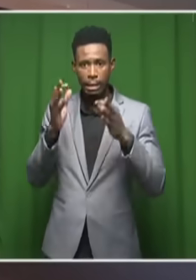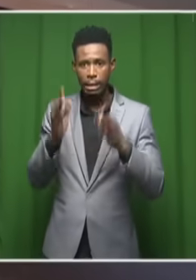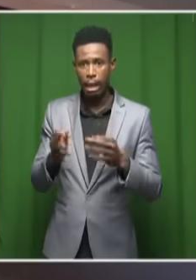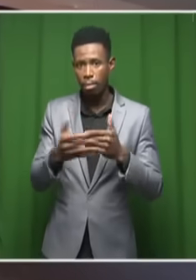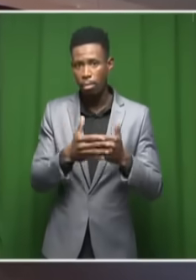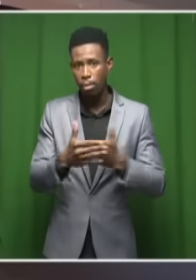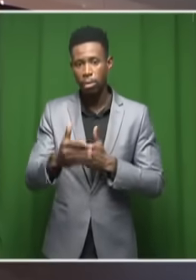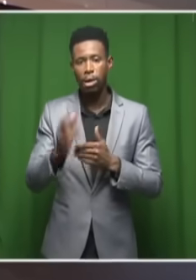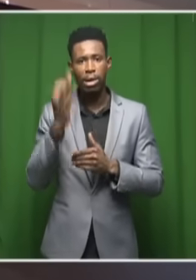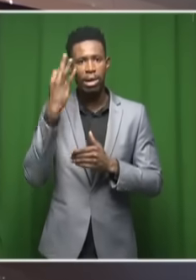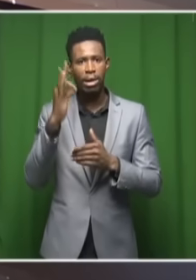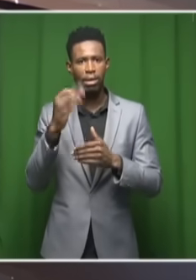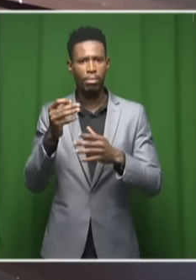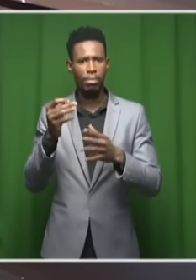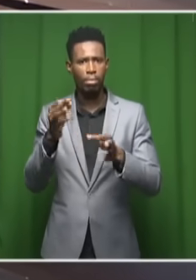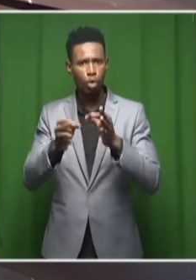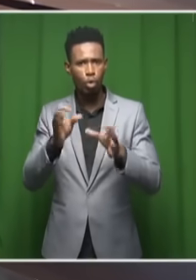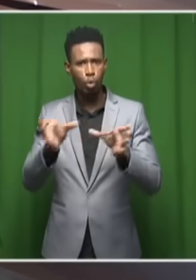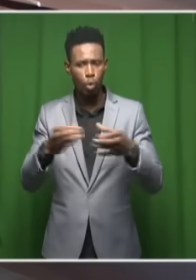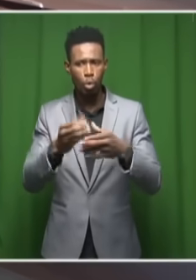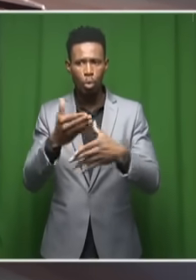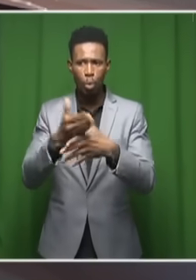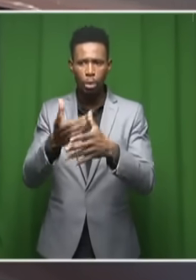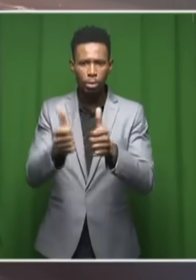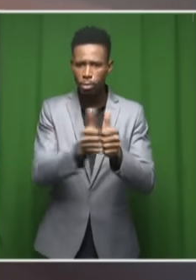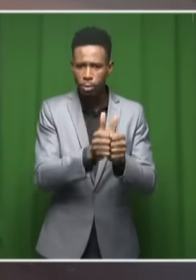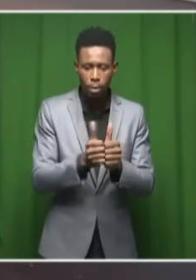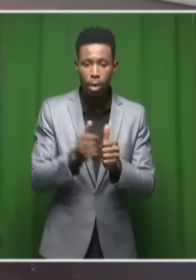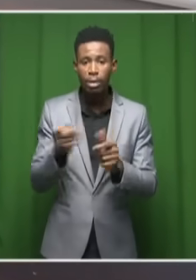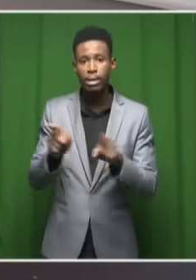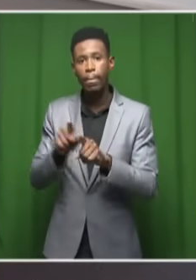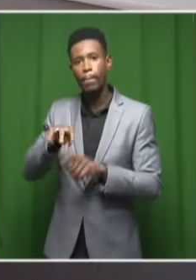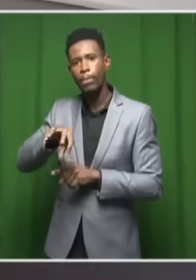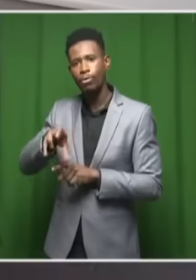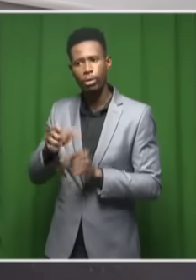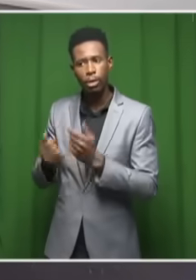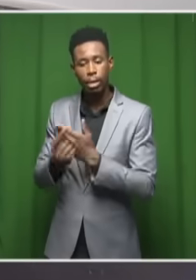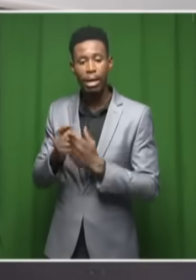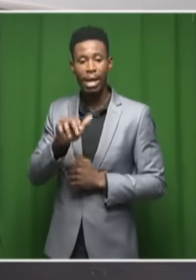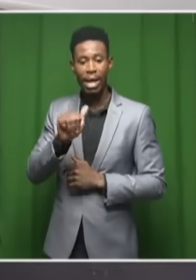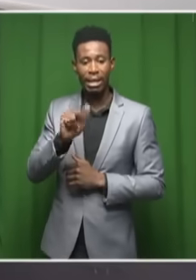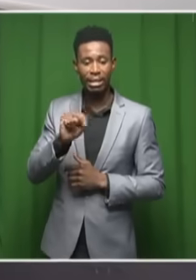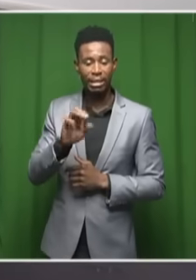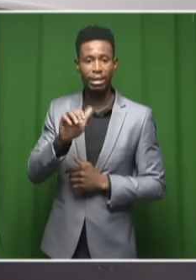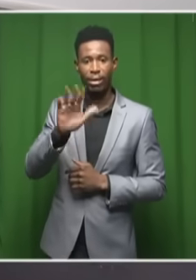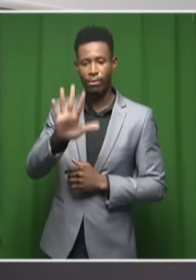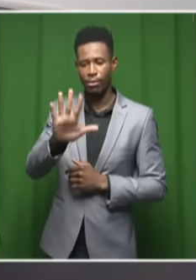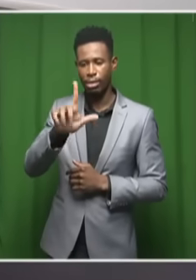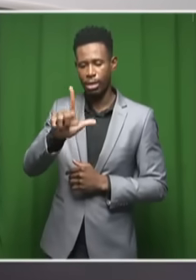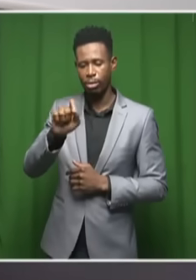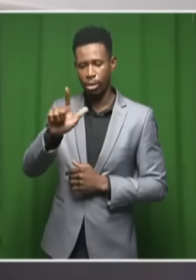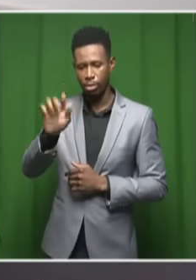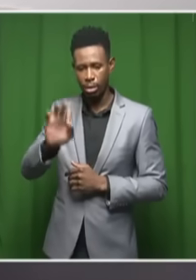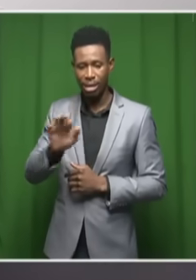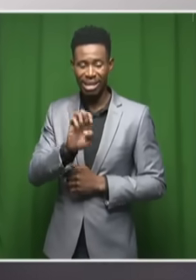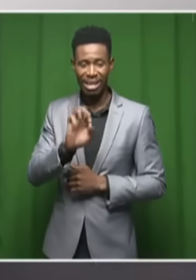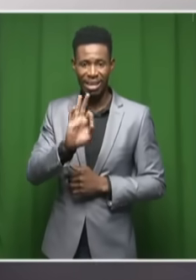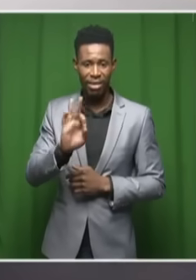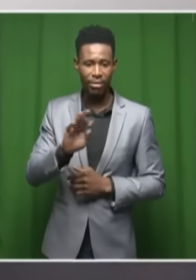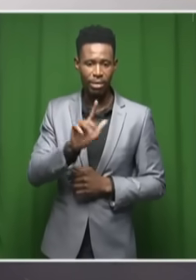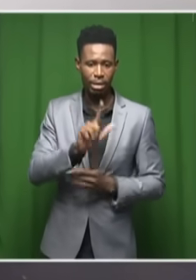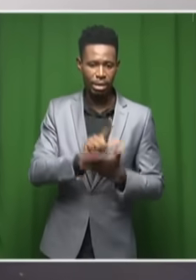coalition and decisions that are happening provincially in that province. ANC is at 57.7%, EFF at